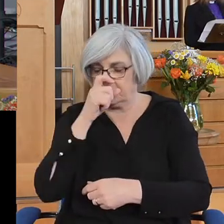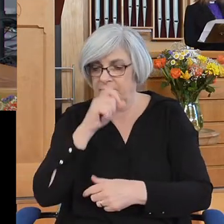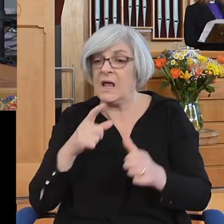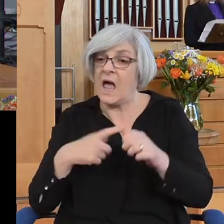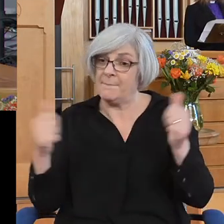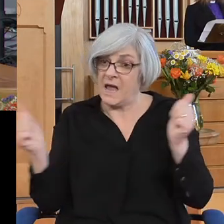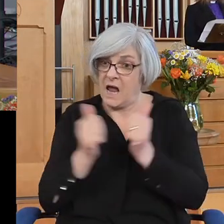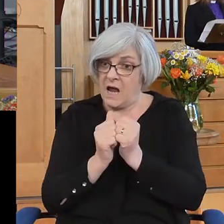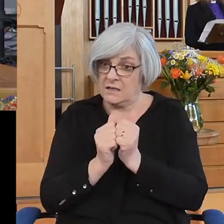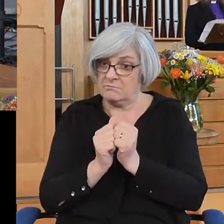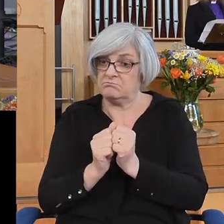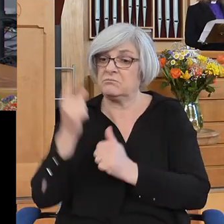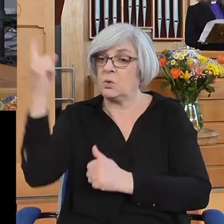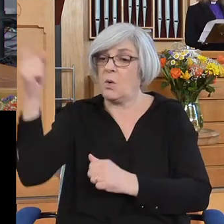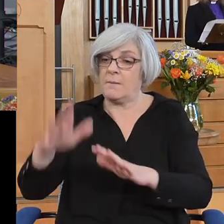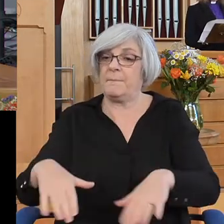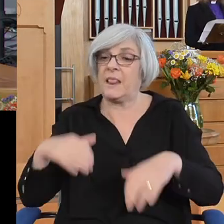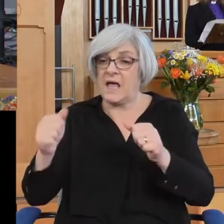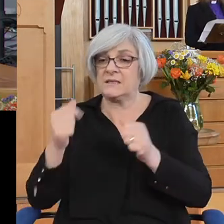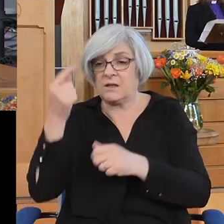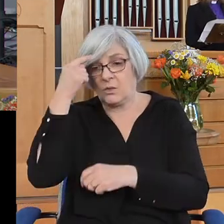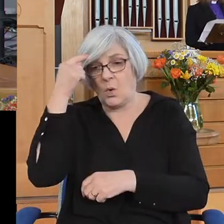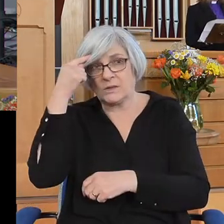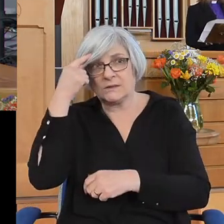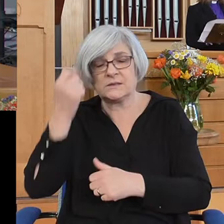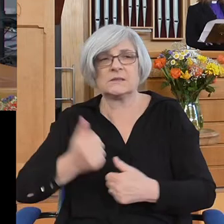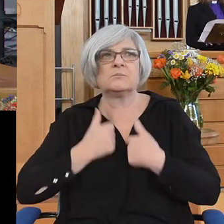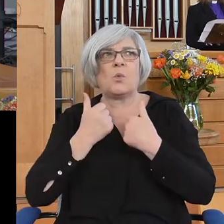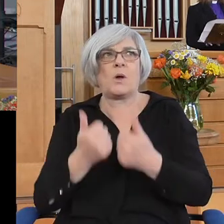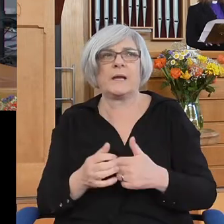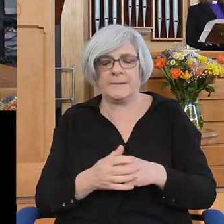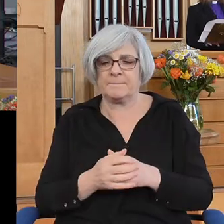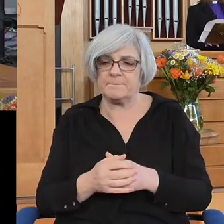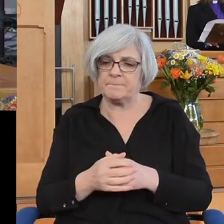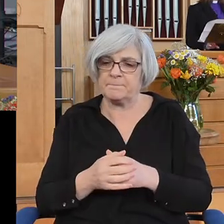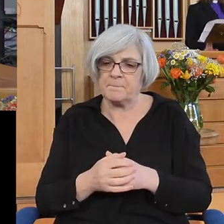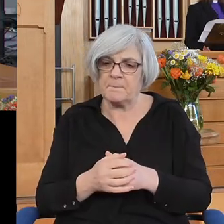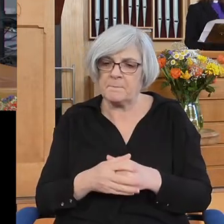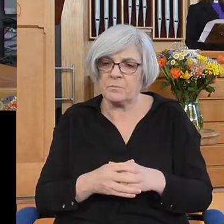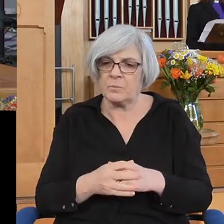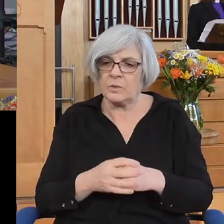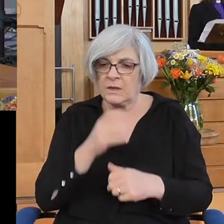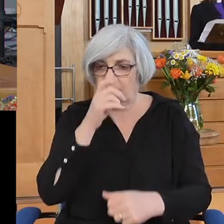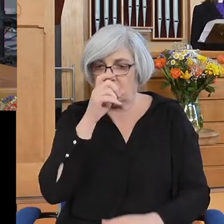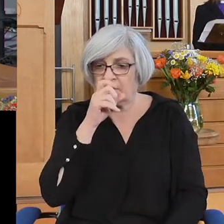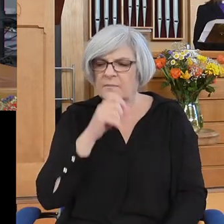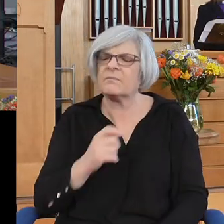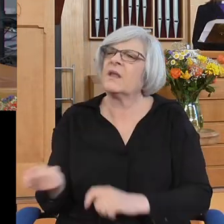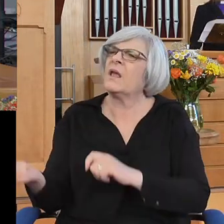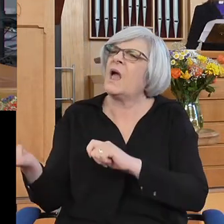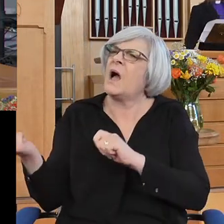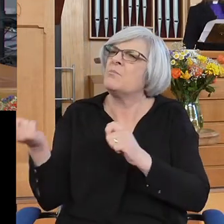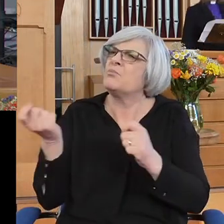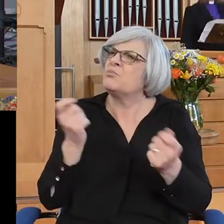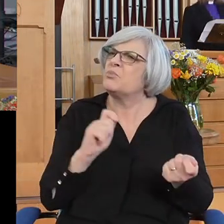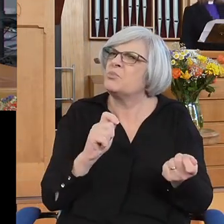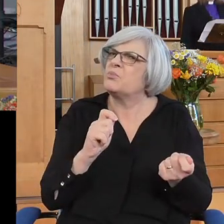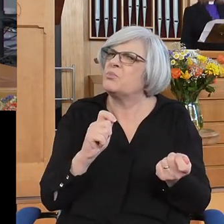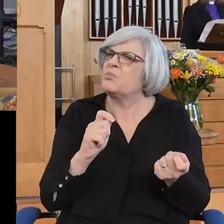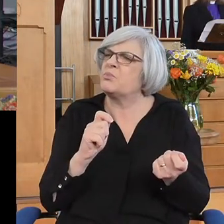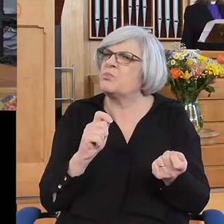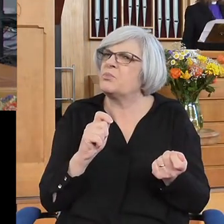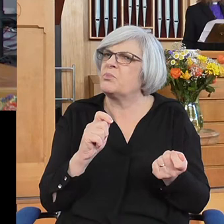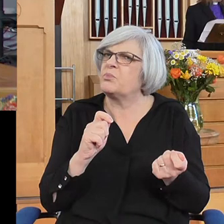Amen. May God bless to us these thoughts on his word. I brought now